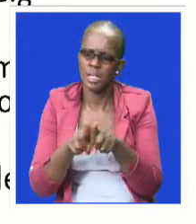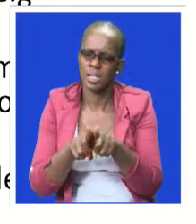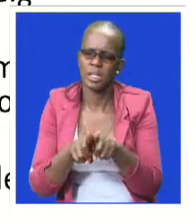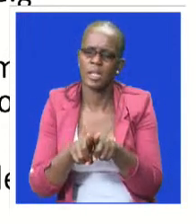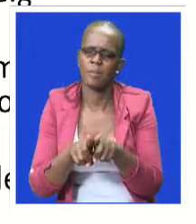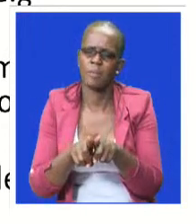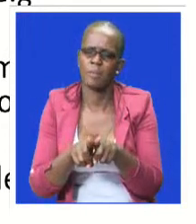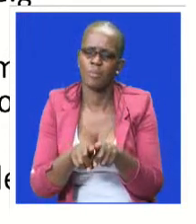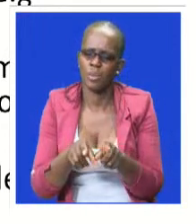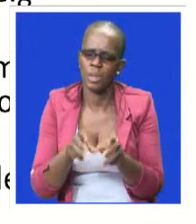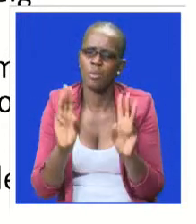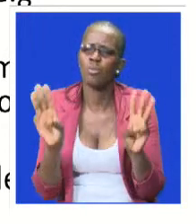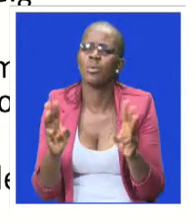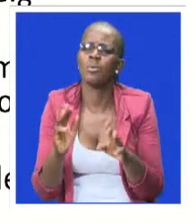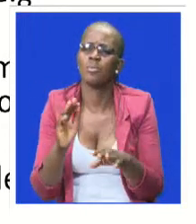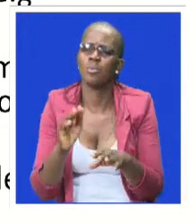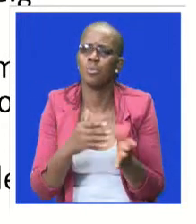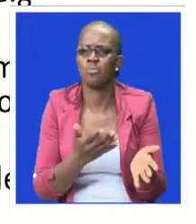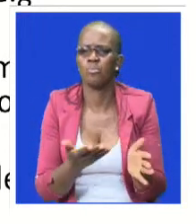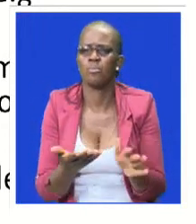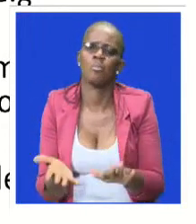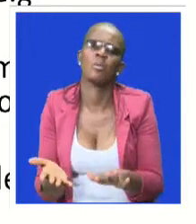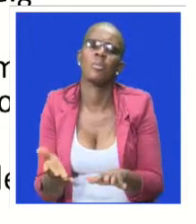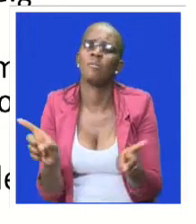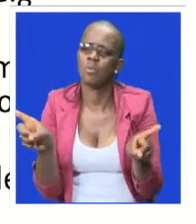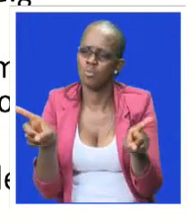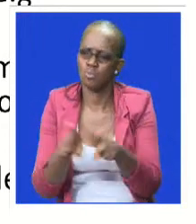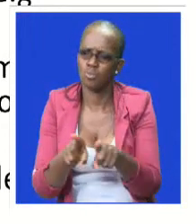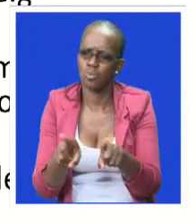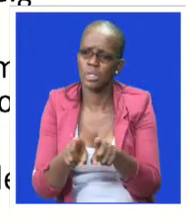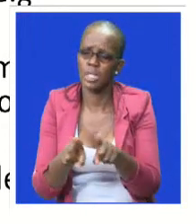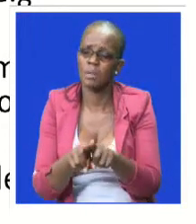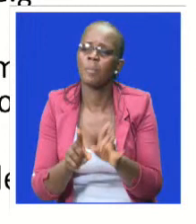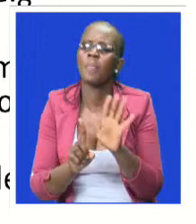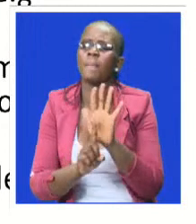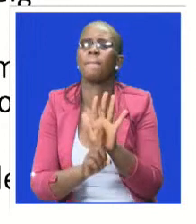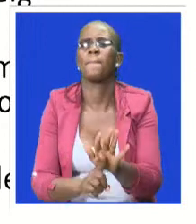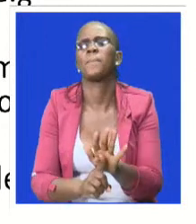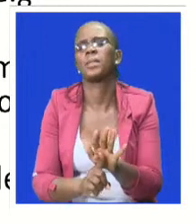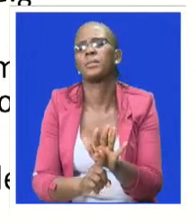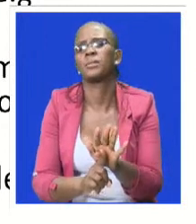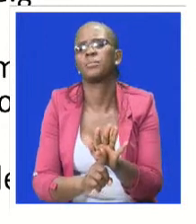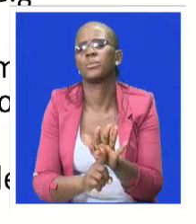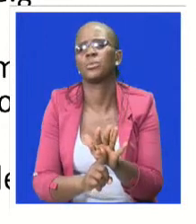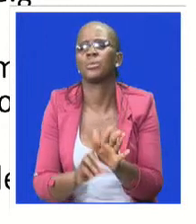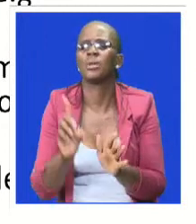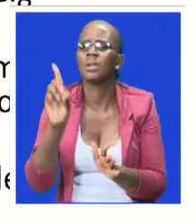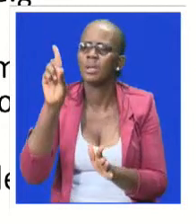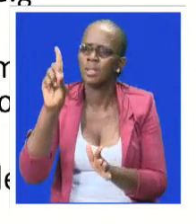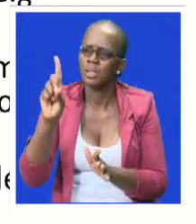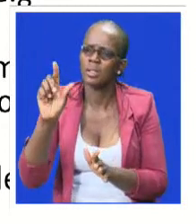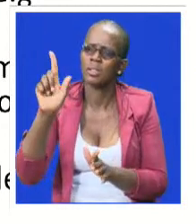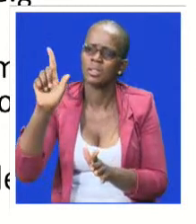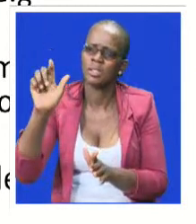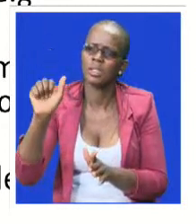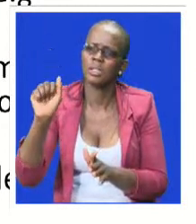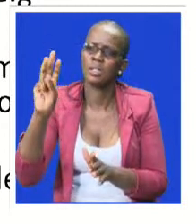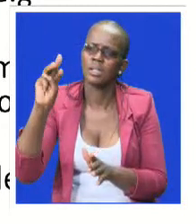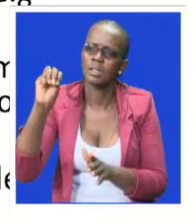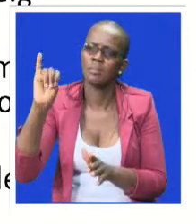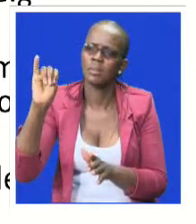They have got common ancestors. And now we are looking at